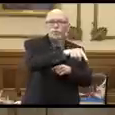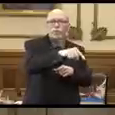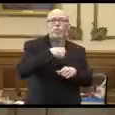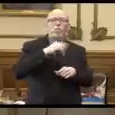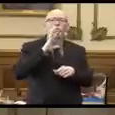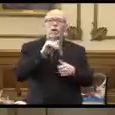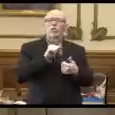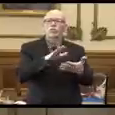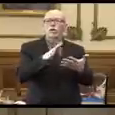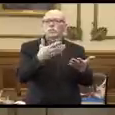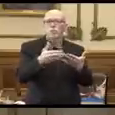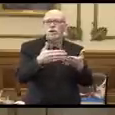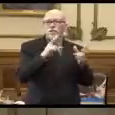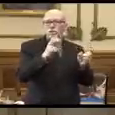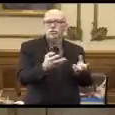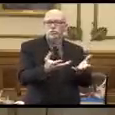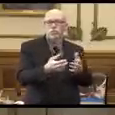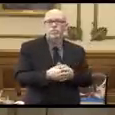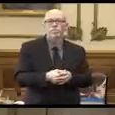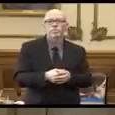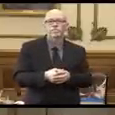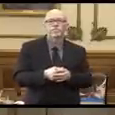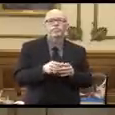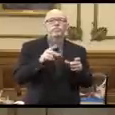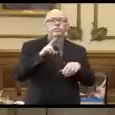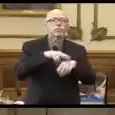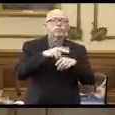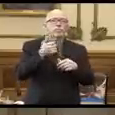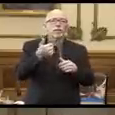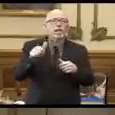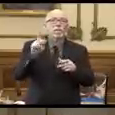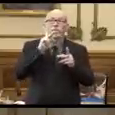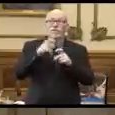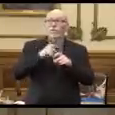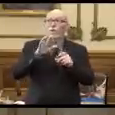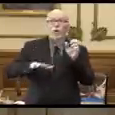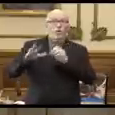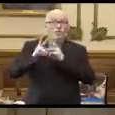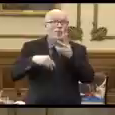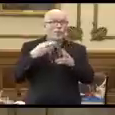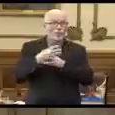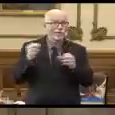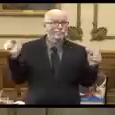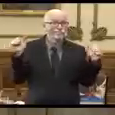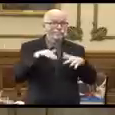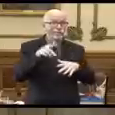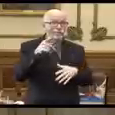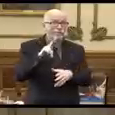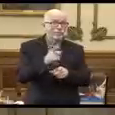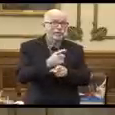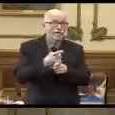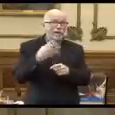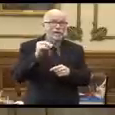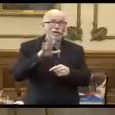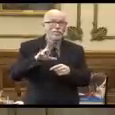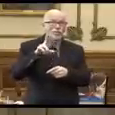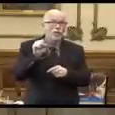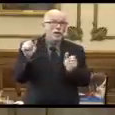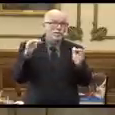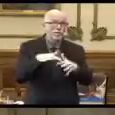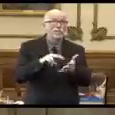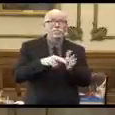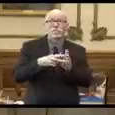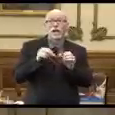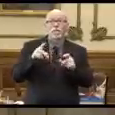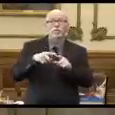to address this. Certainly bringing individuals from all over the world and across the United States brings the